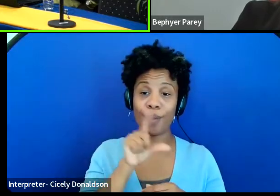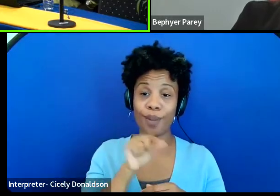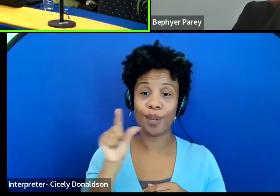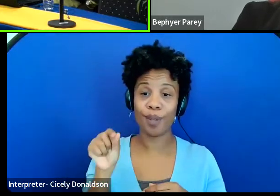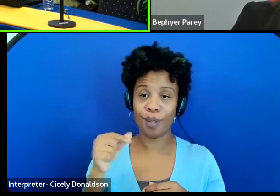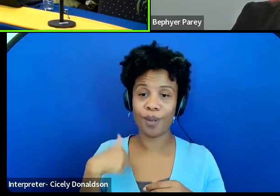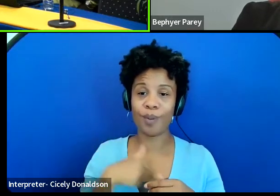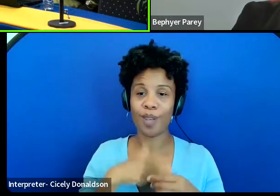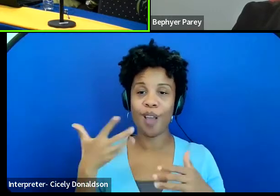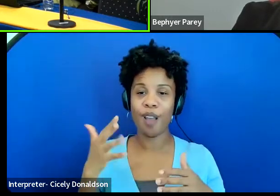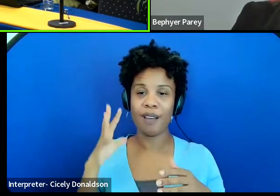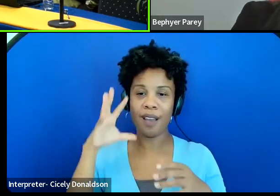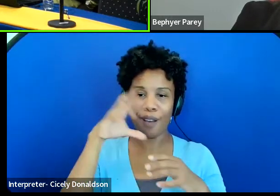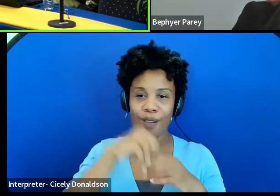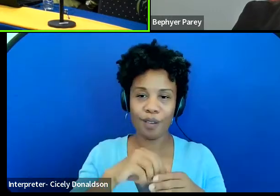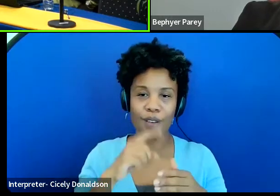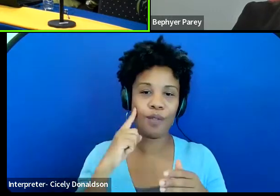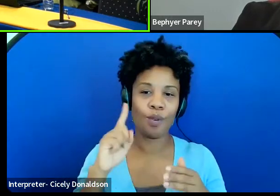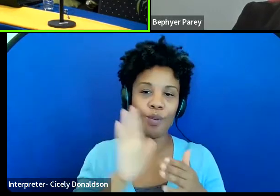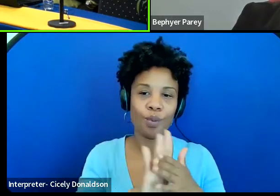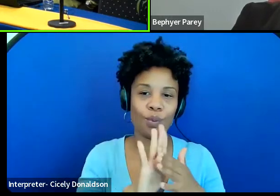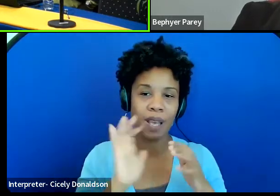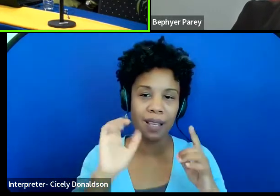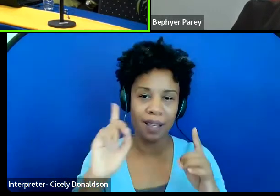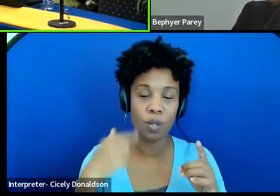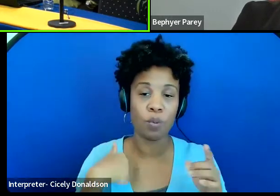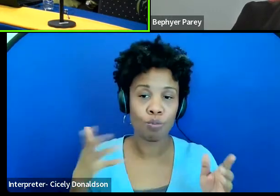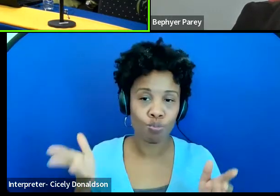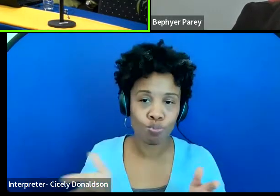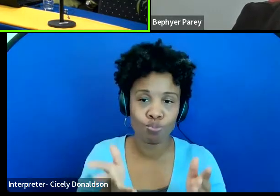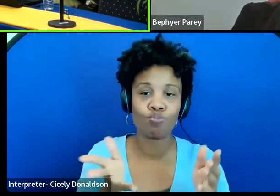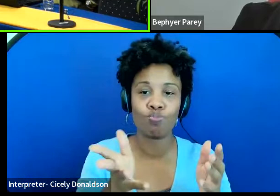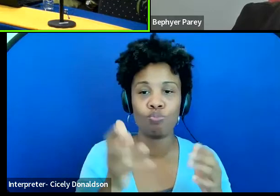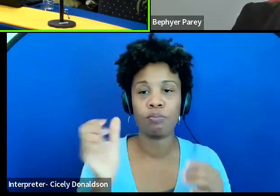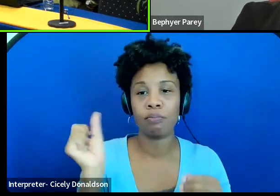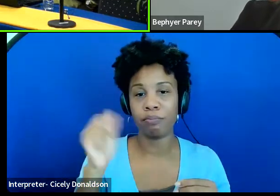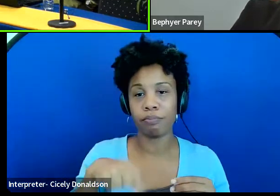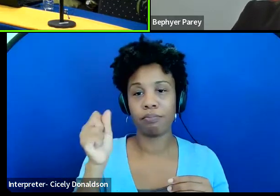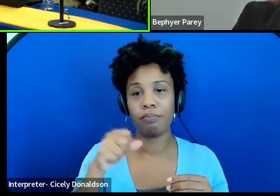know, that is what we are pushing for. Students,